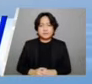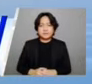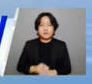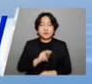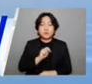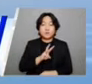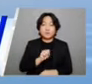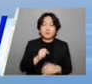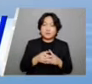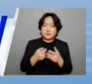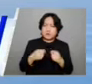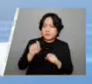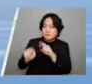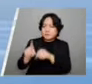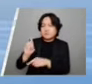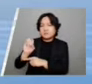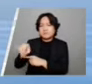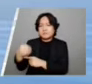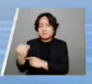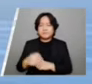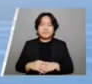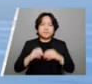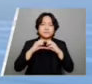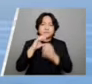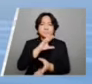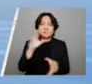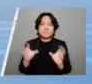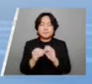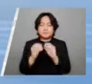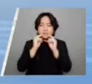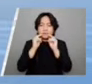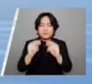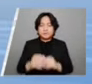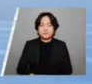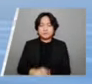Para sa GMA Integrated News, Sandra Aguinaldo, ang inyong saksi.